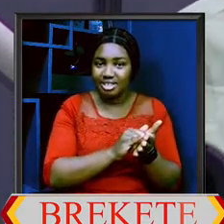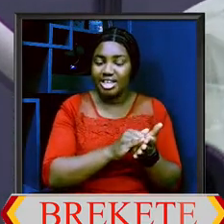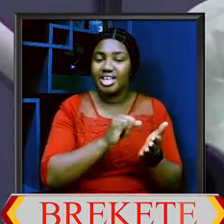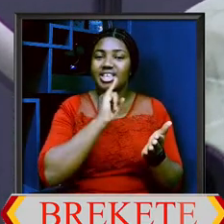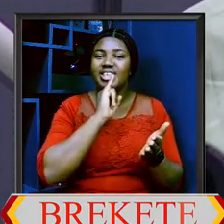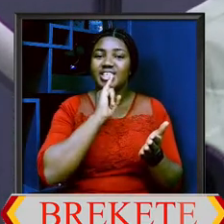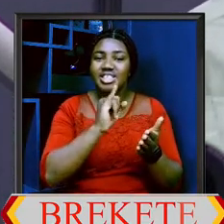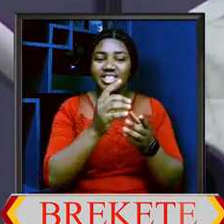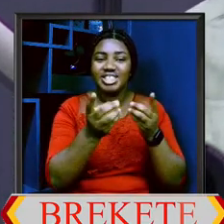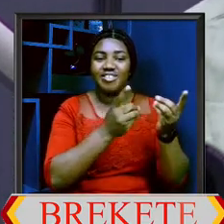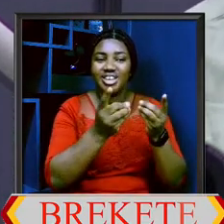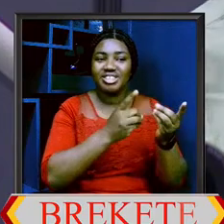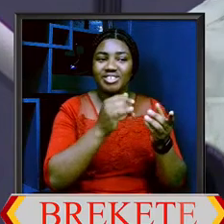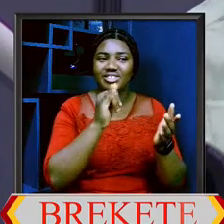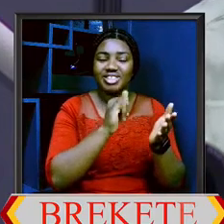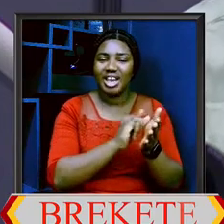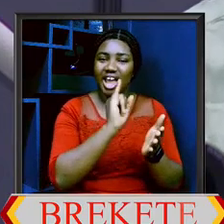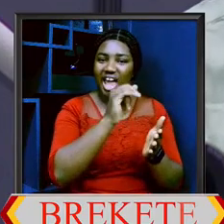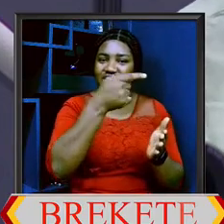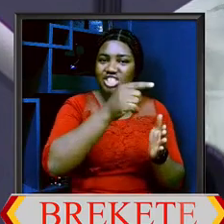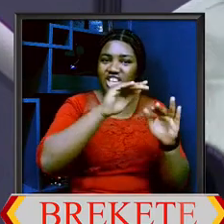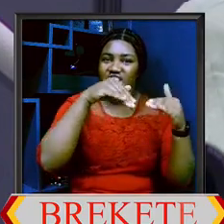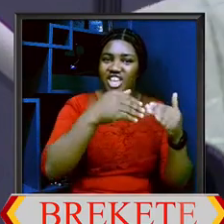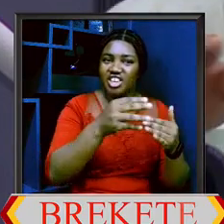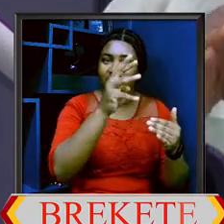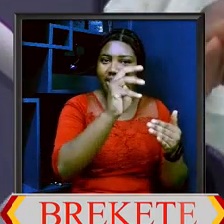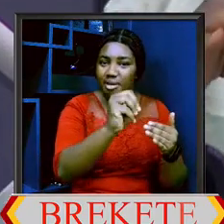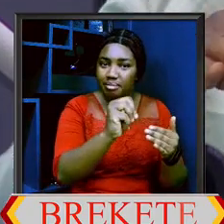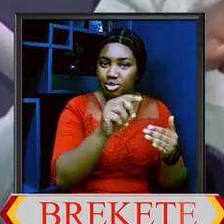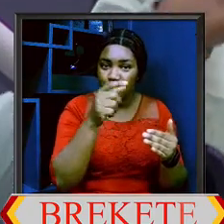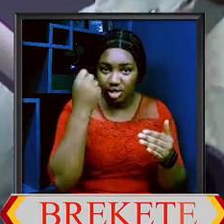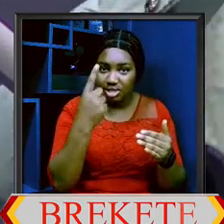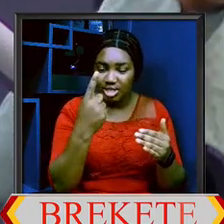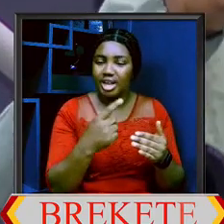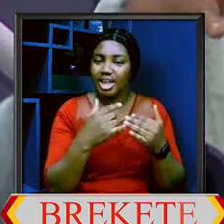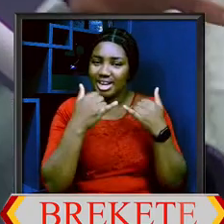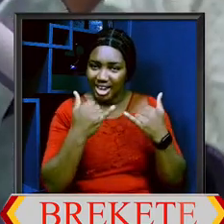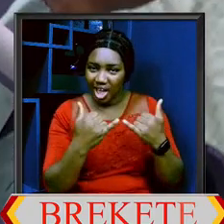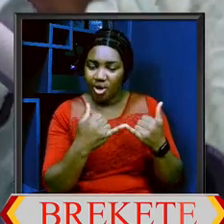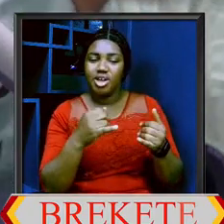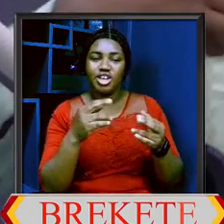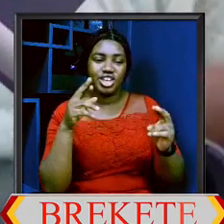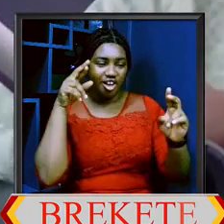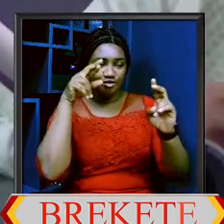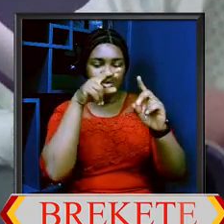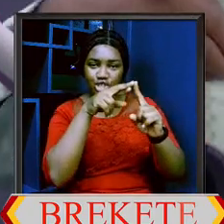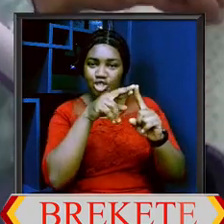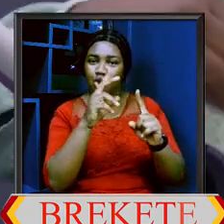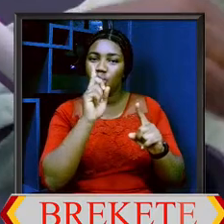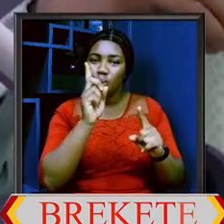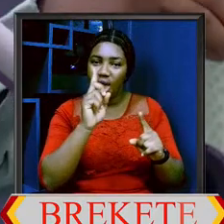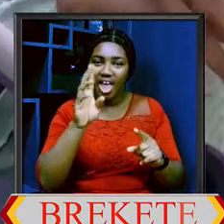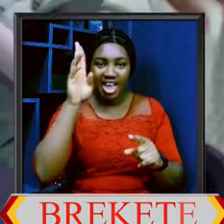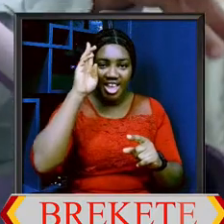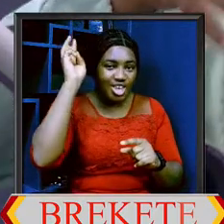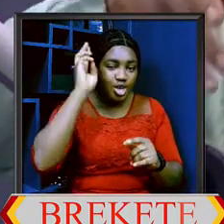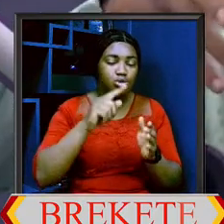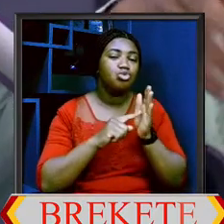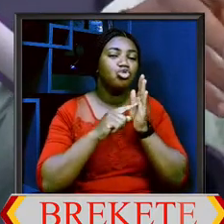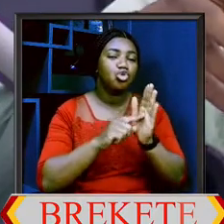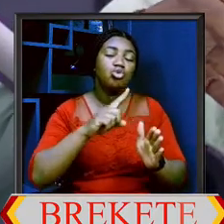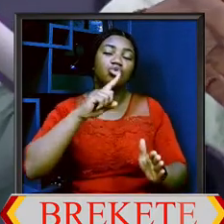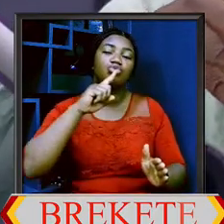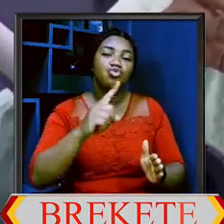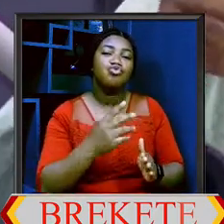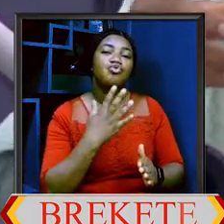directive IG give him I don't know whether you understand yes sir now it don't reach where he go show in in true